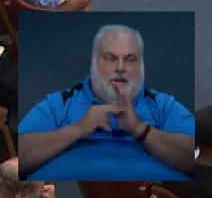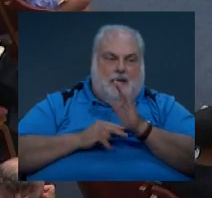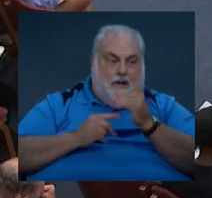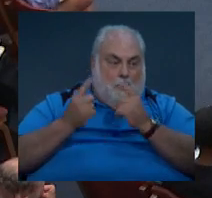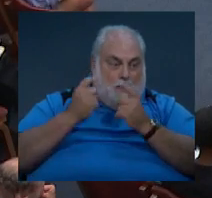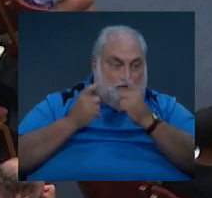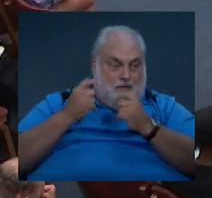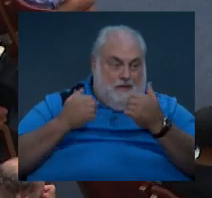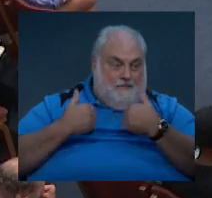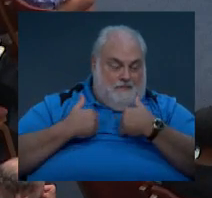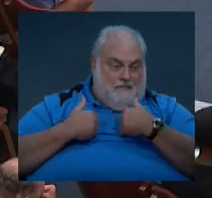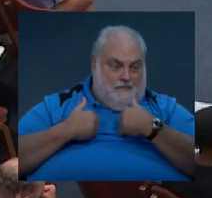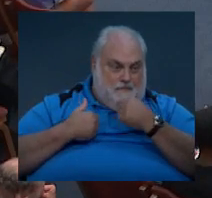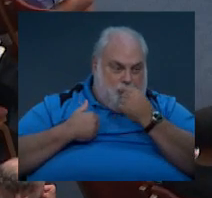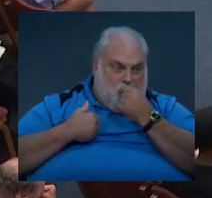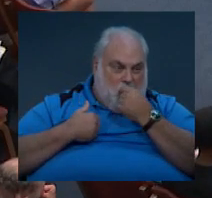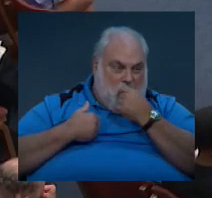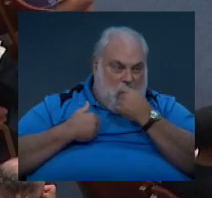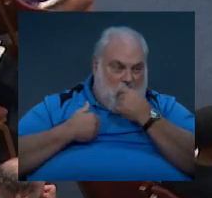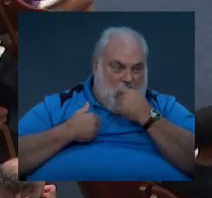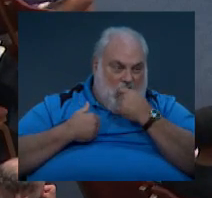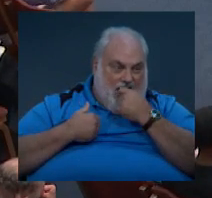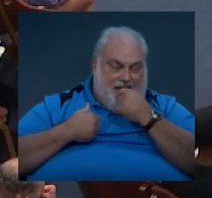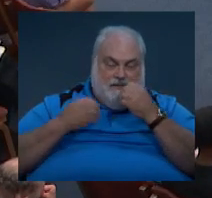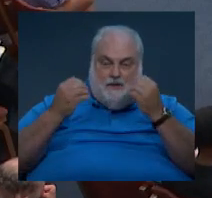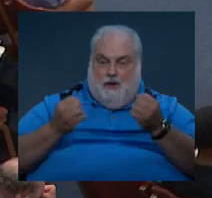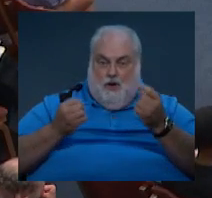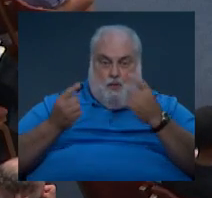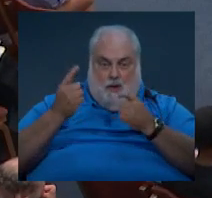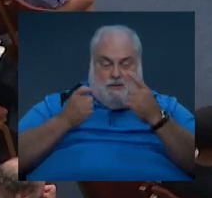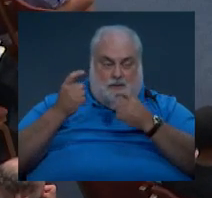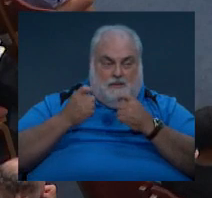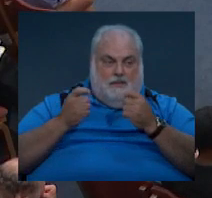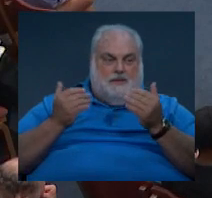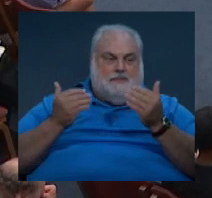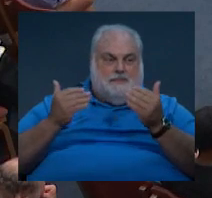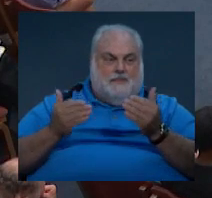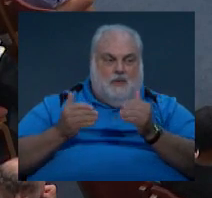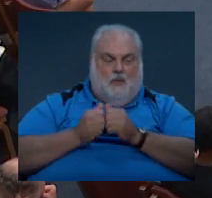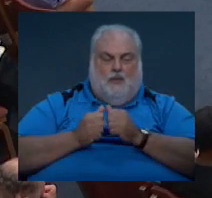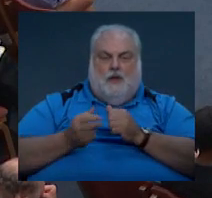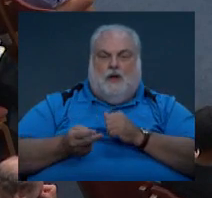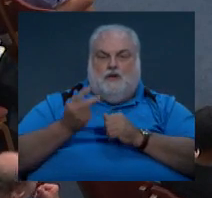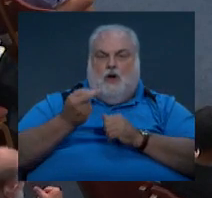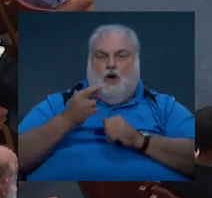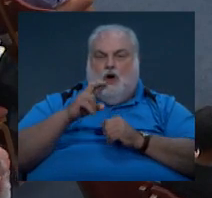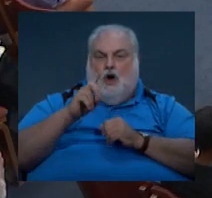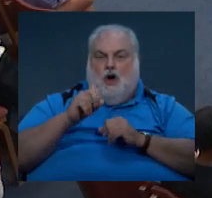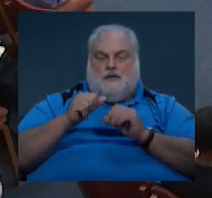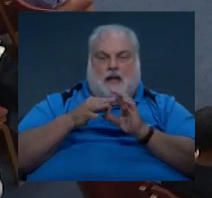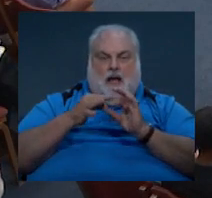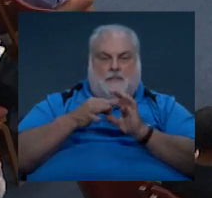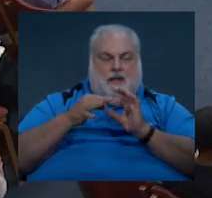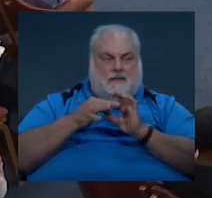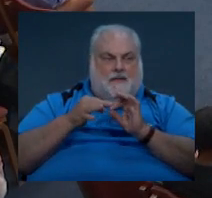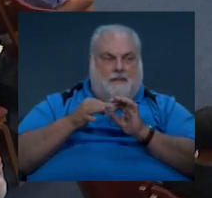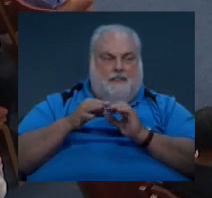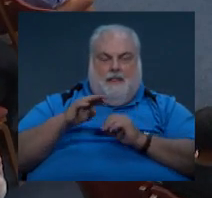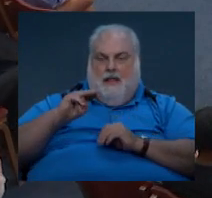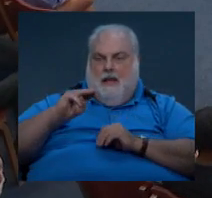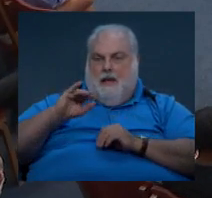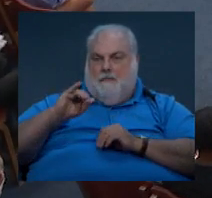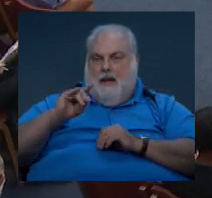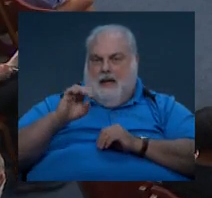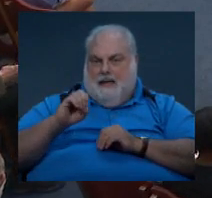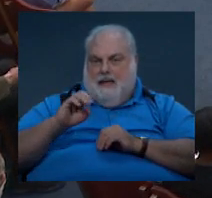any questions? Since there are no questions, we'll now go forward with the 2 comment cards before the vote. Mr. Mike